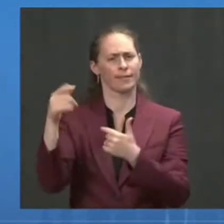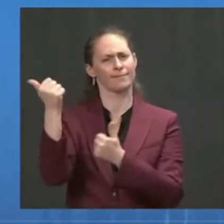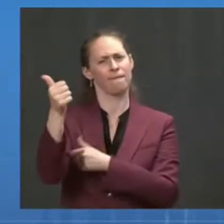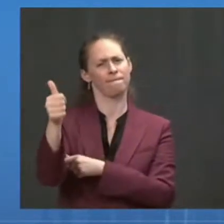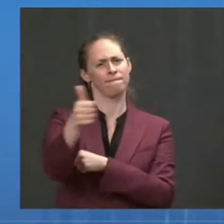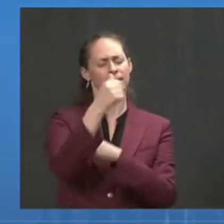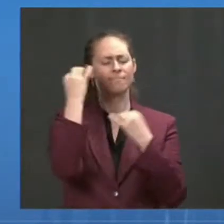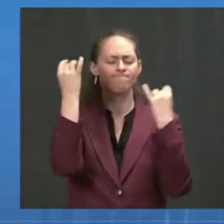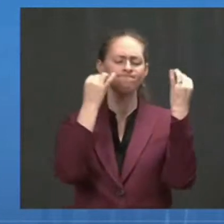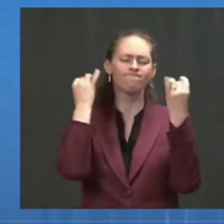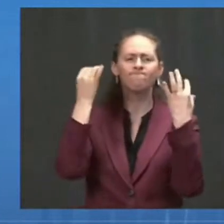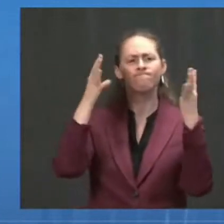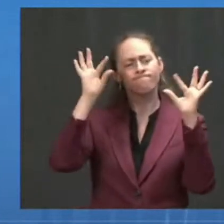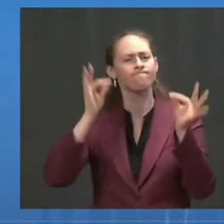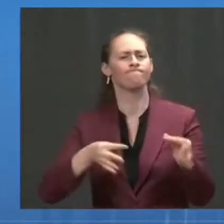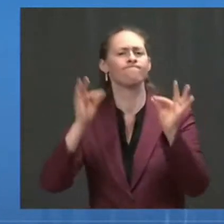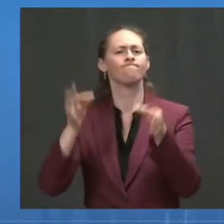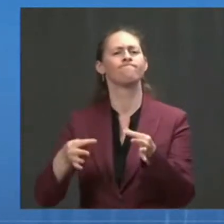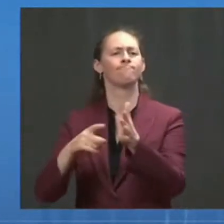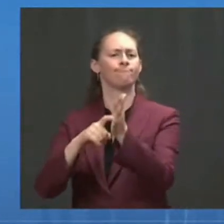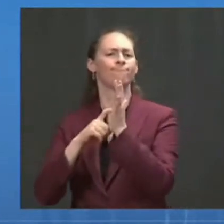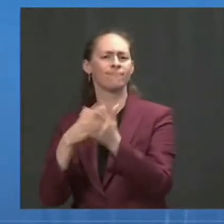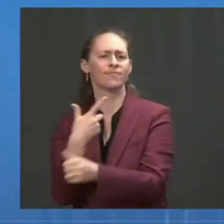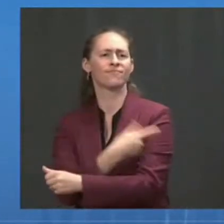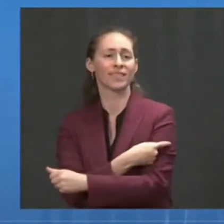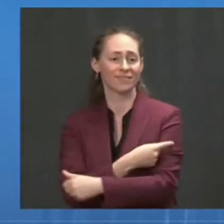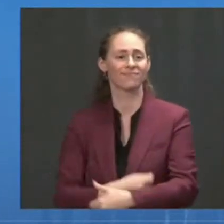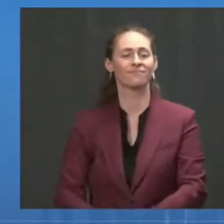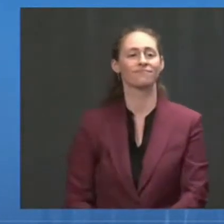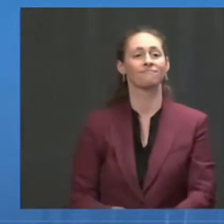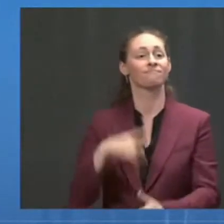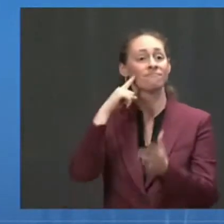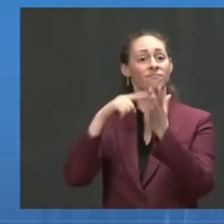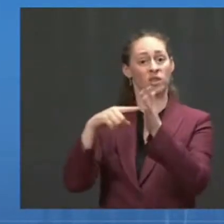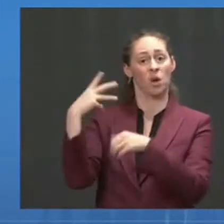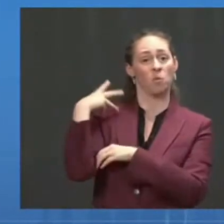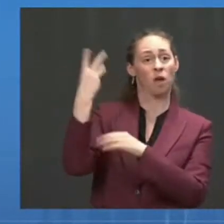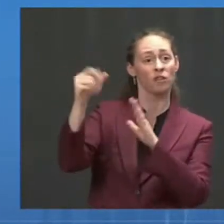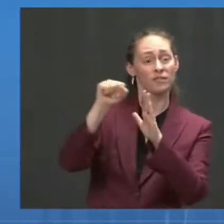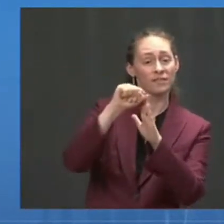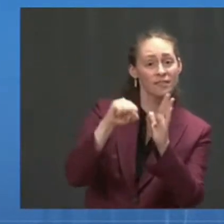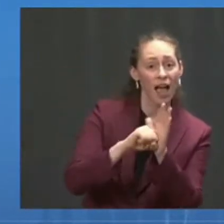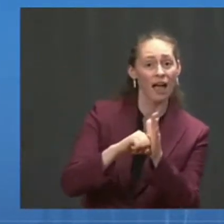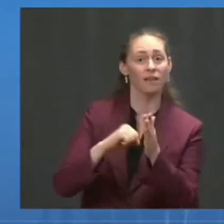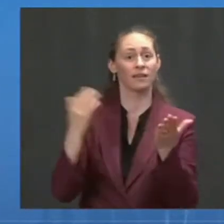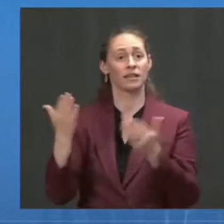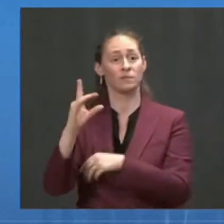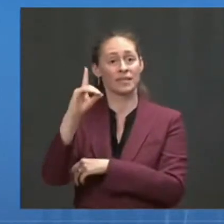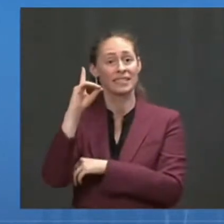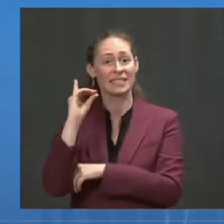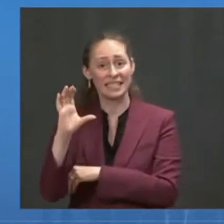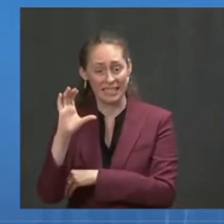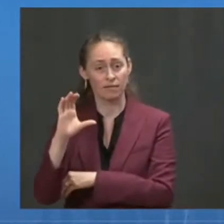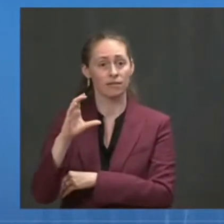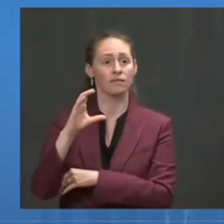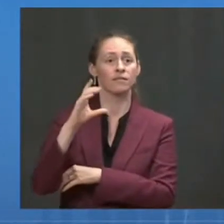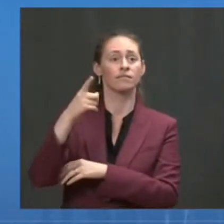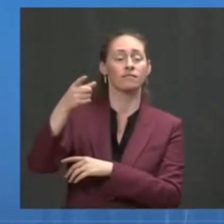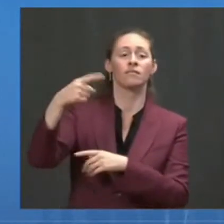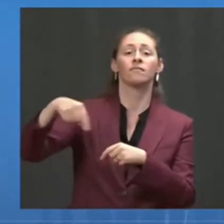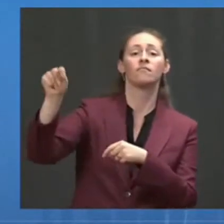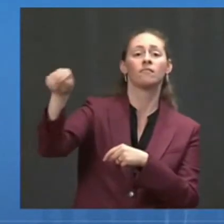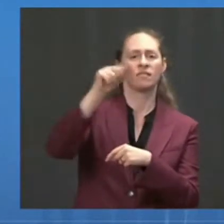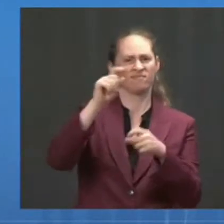Since last week, Washington State, Washington, D.C., and Seattle have all adopted vaccination